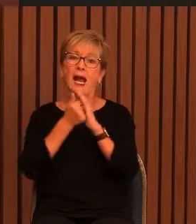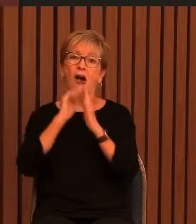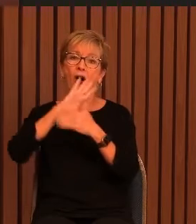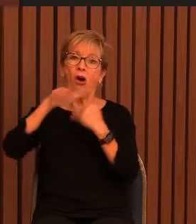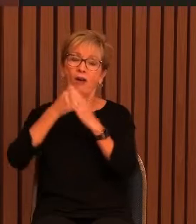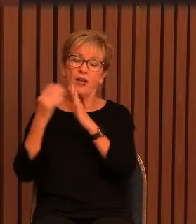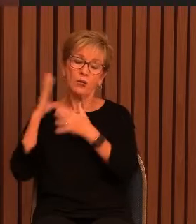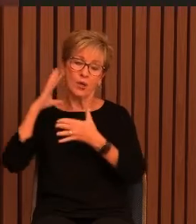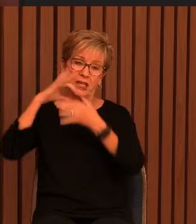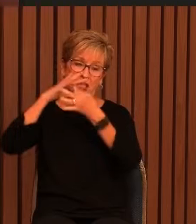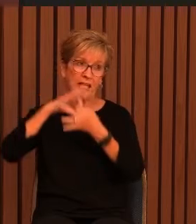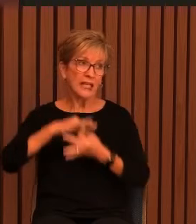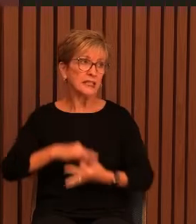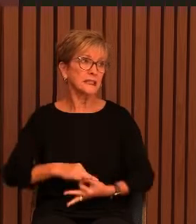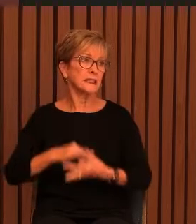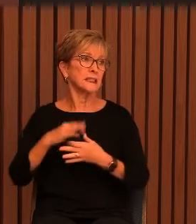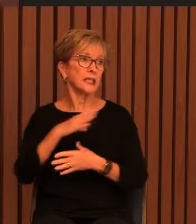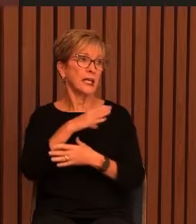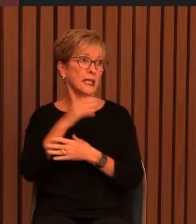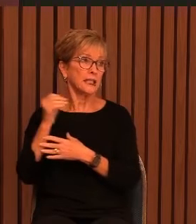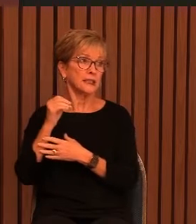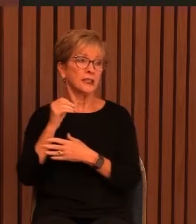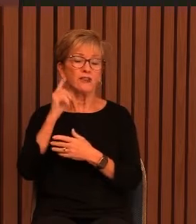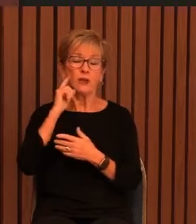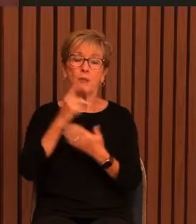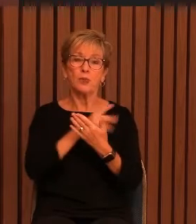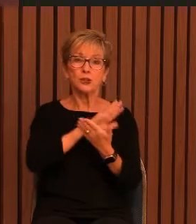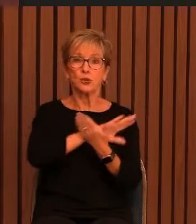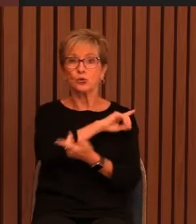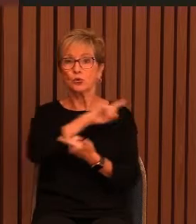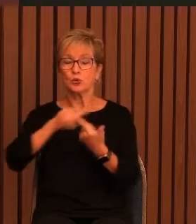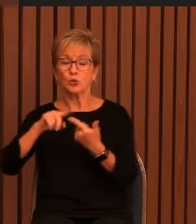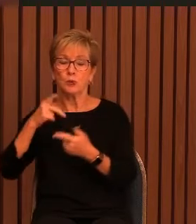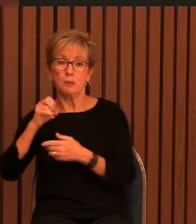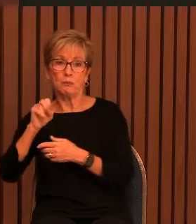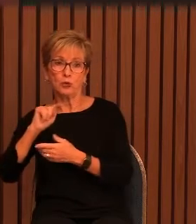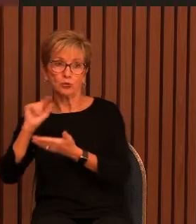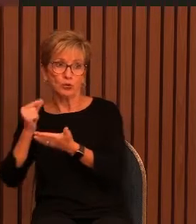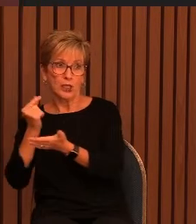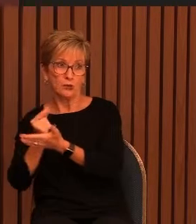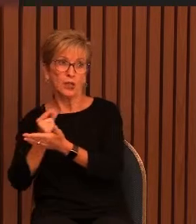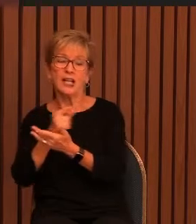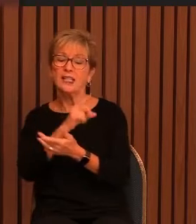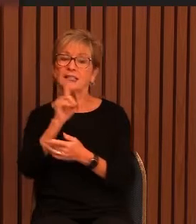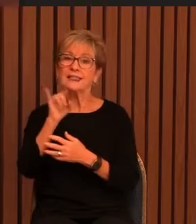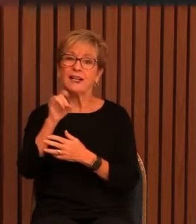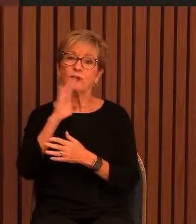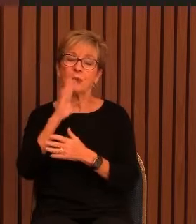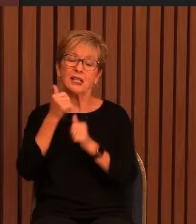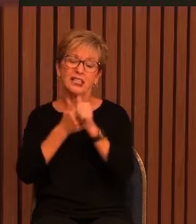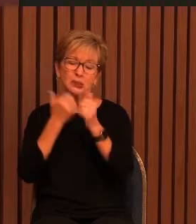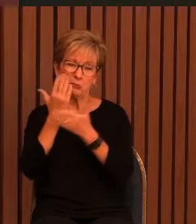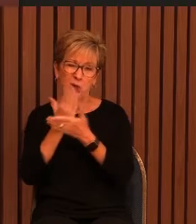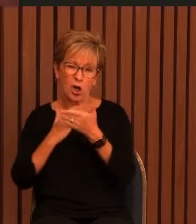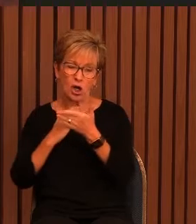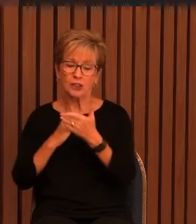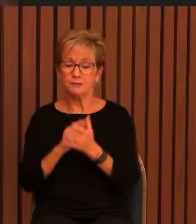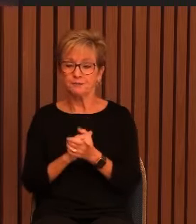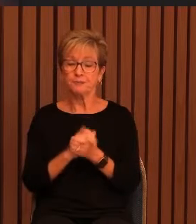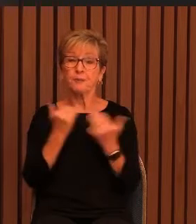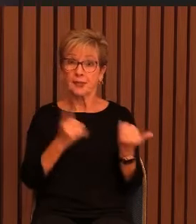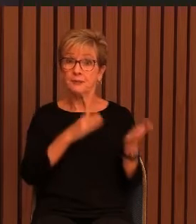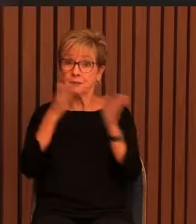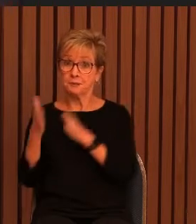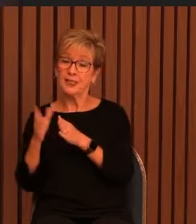connects and how it helps push towards a prepared graduate. So I'll let David talk to you about the specific pieces of the document. Right, so I think this goes